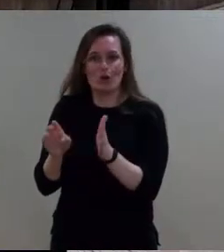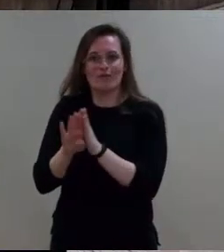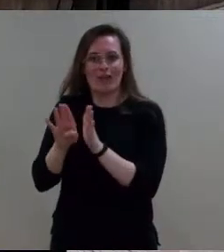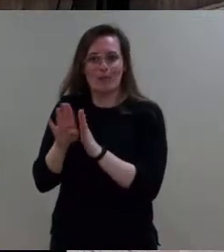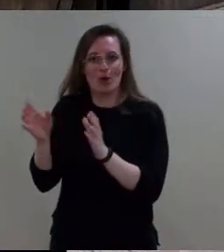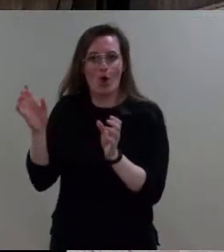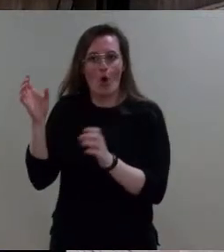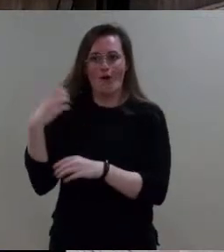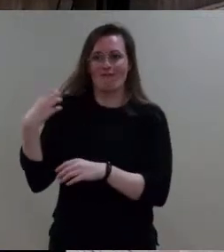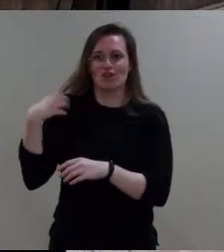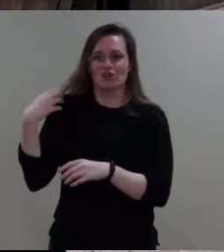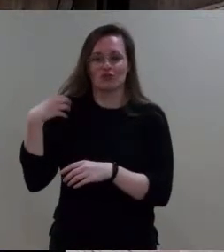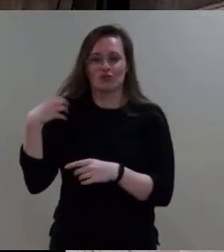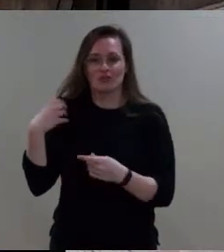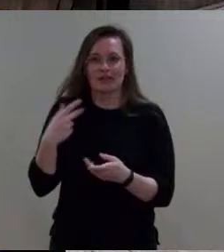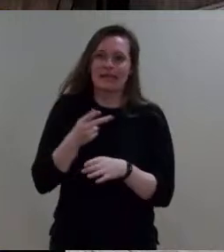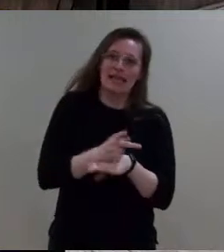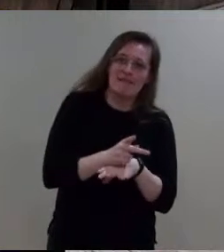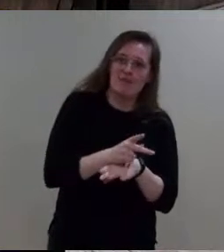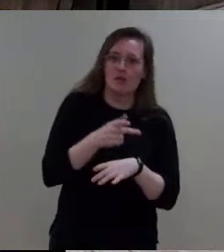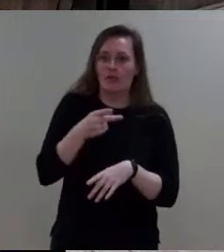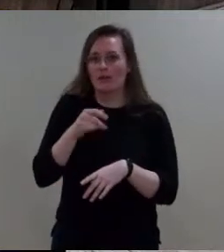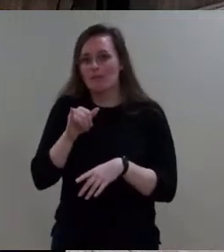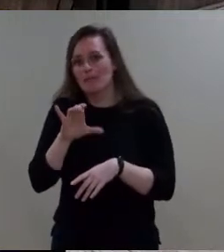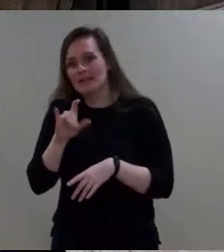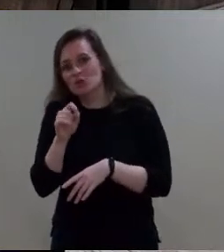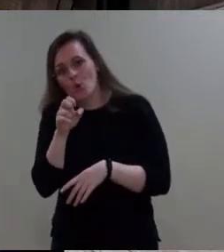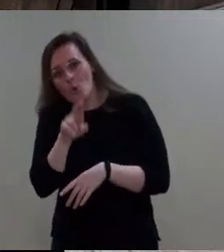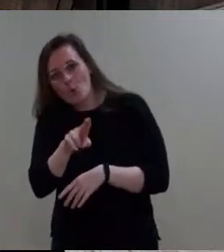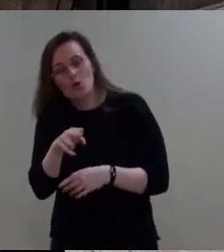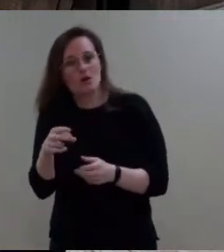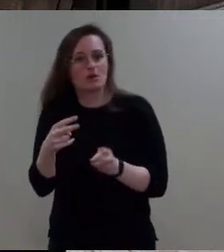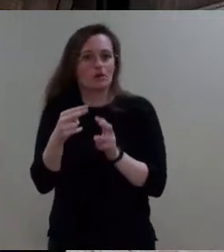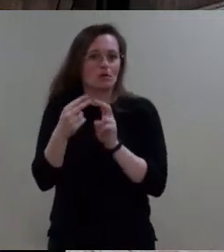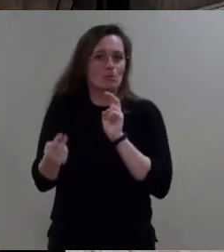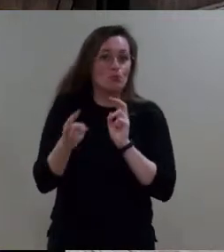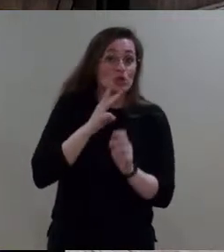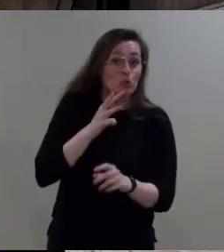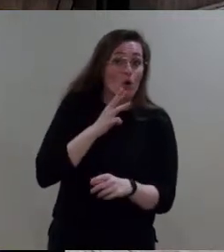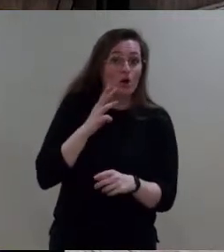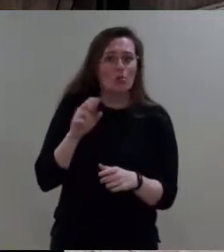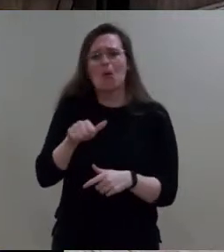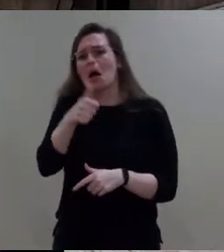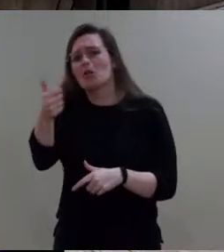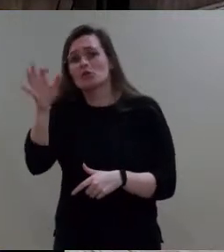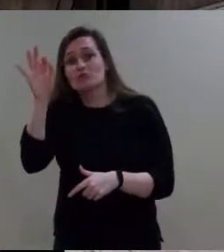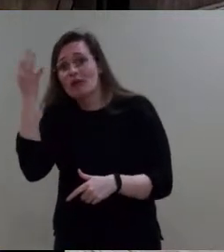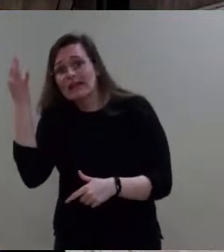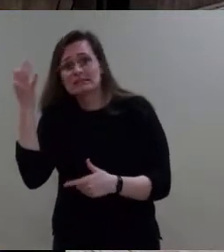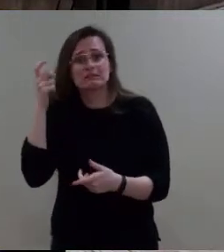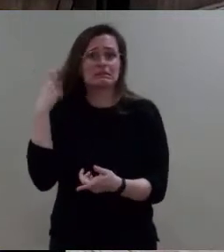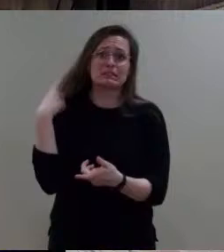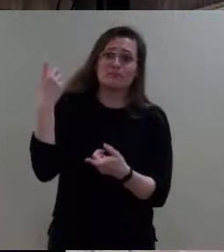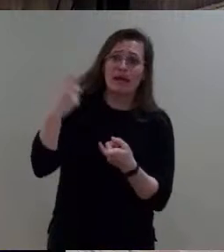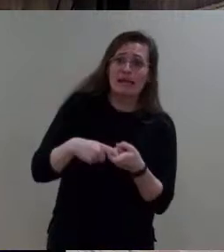and Bridgewater, but to listen to France and Spain